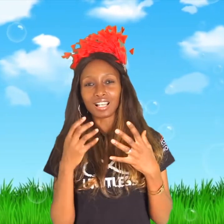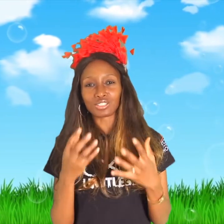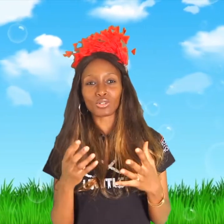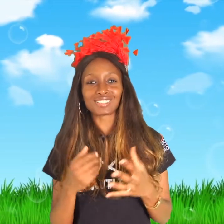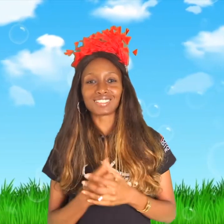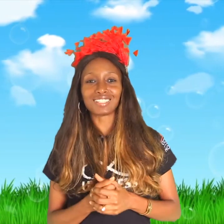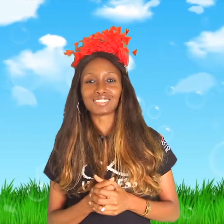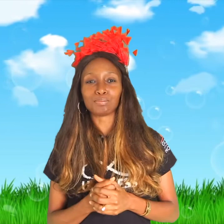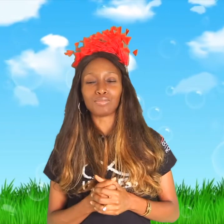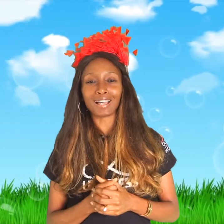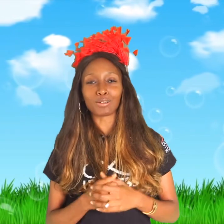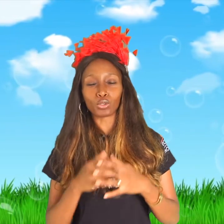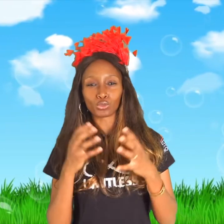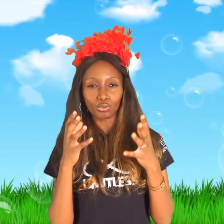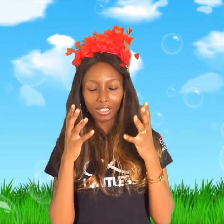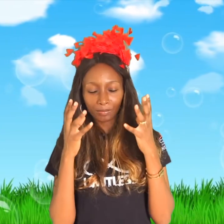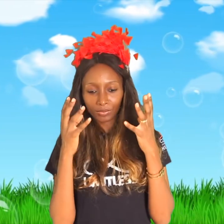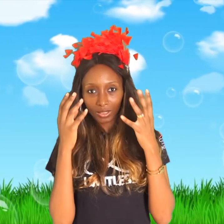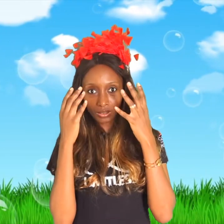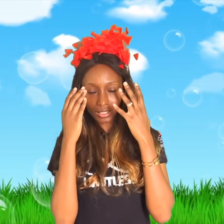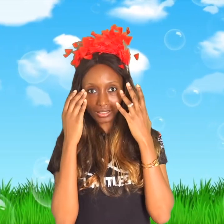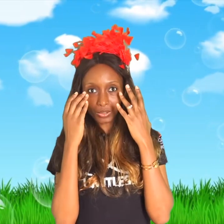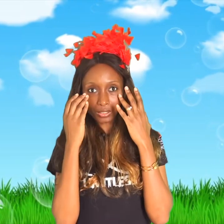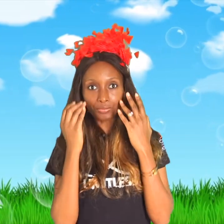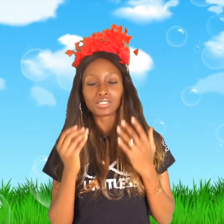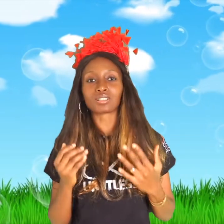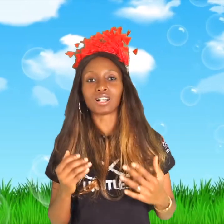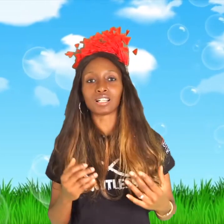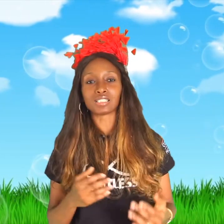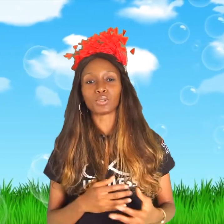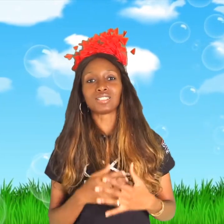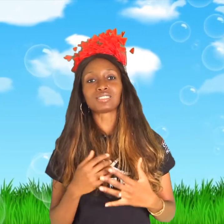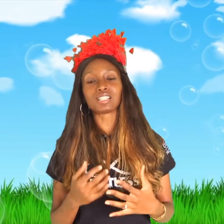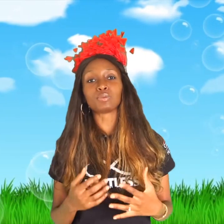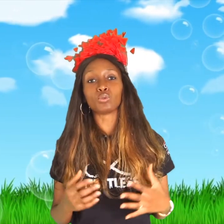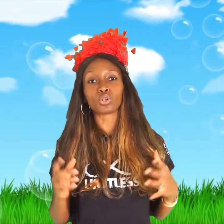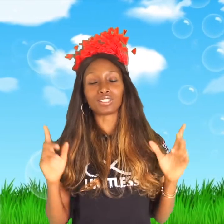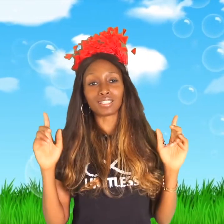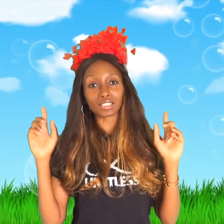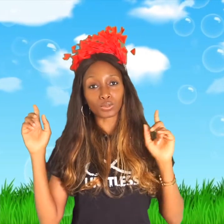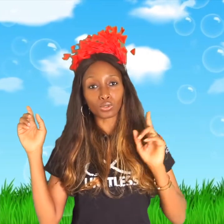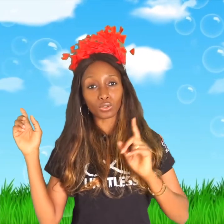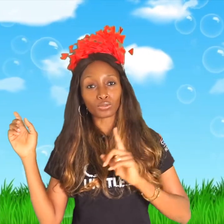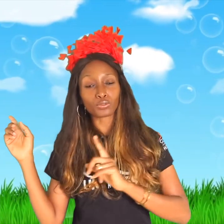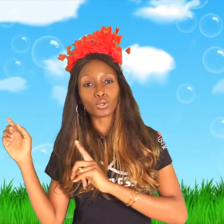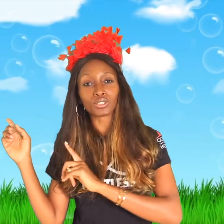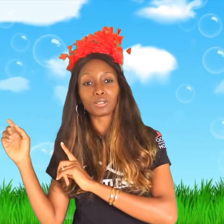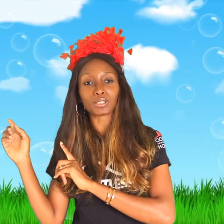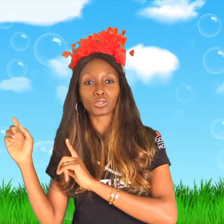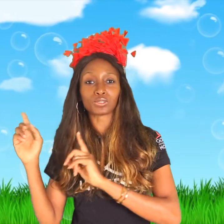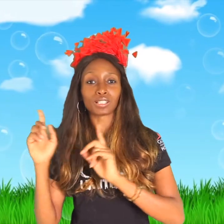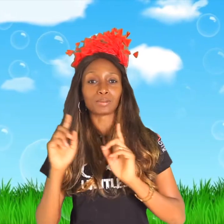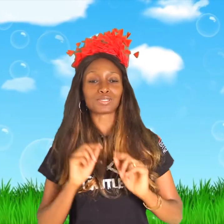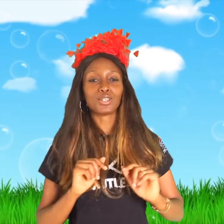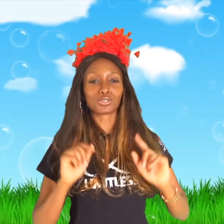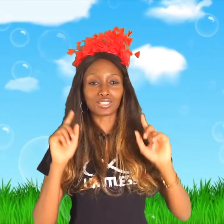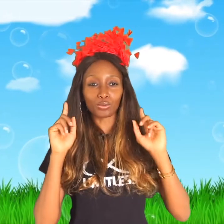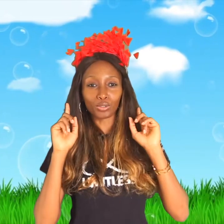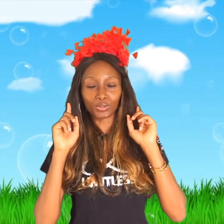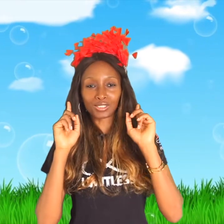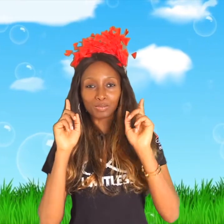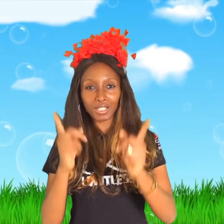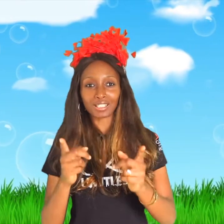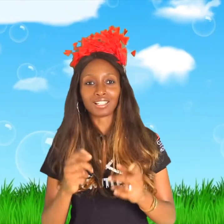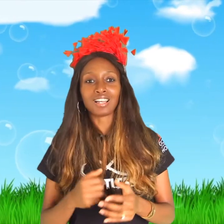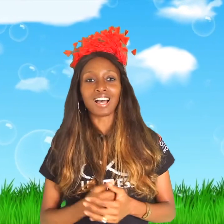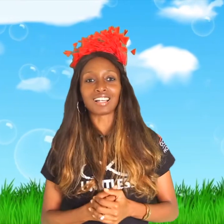and address things by what we can see with our physical eyes, but instead we will connect with God, flow with Him at all times, so that